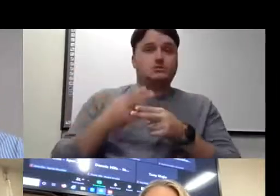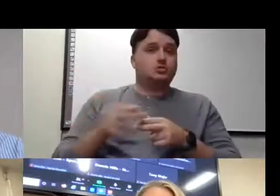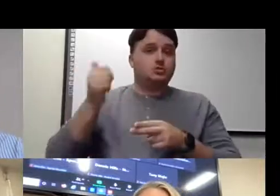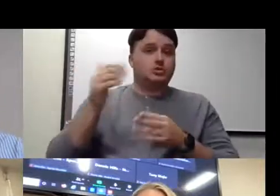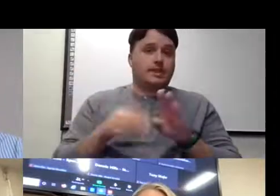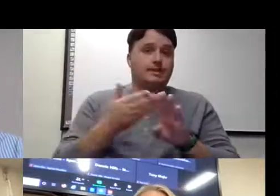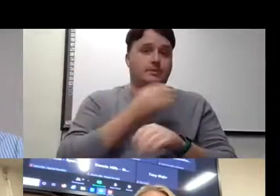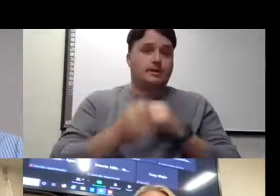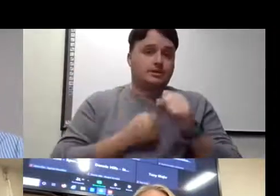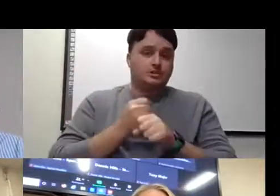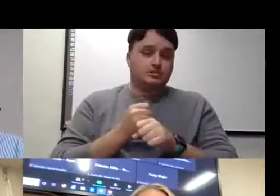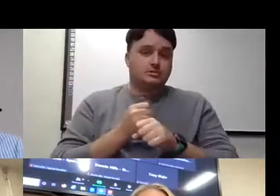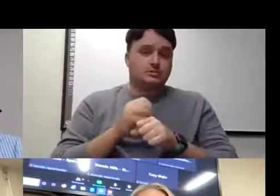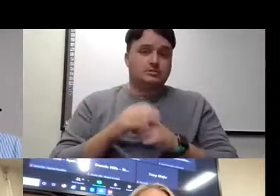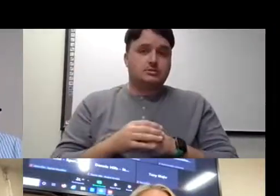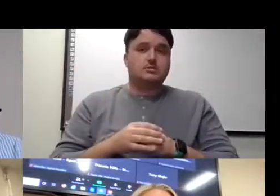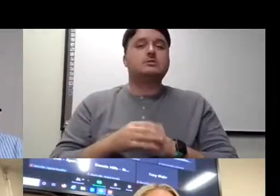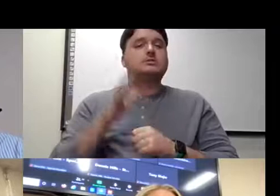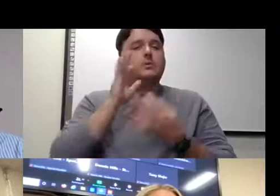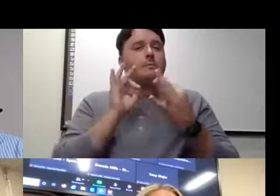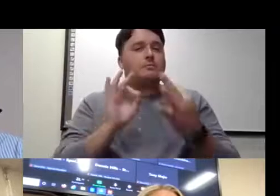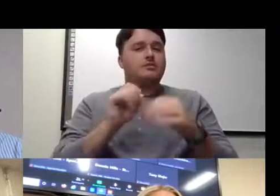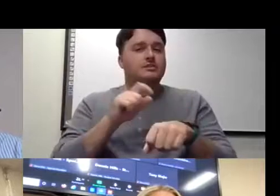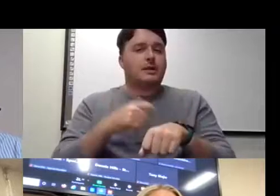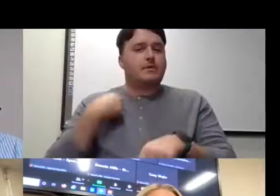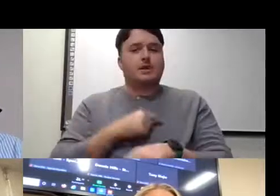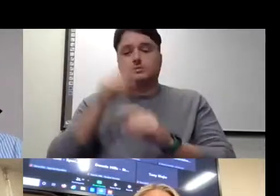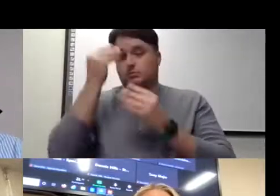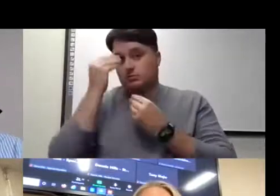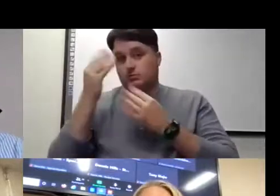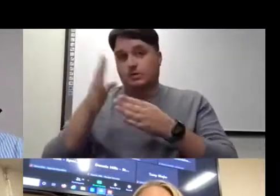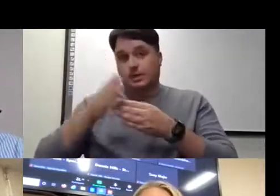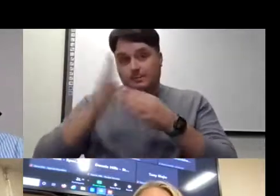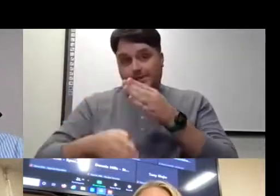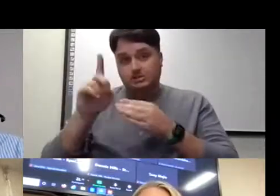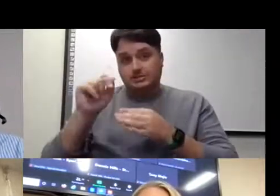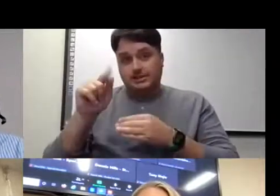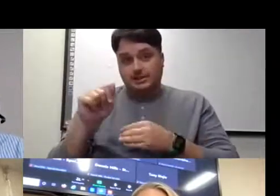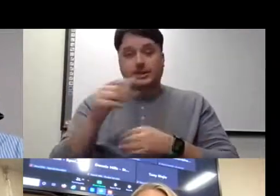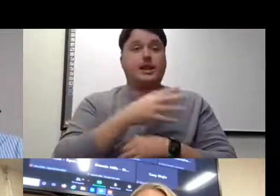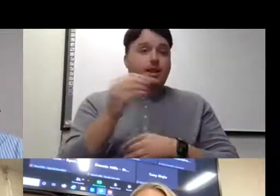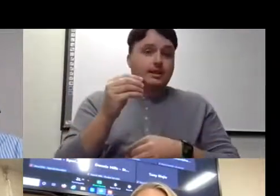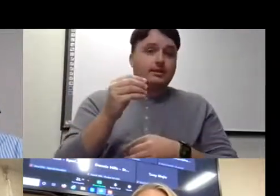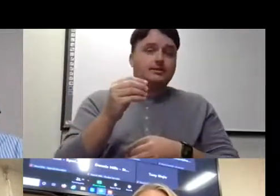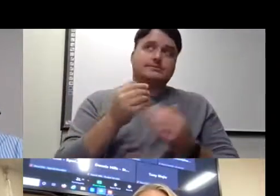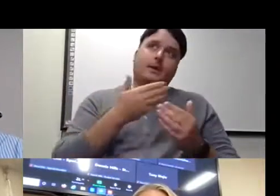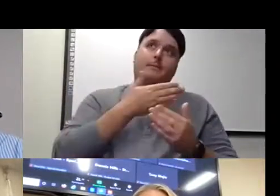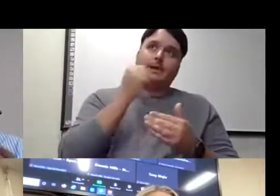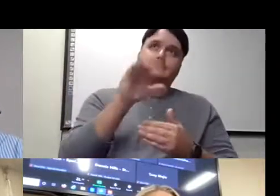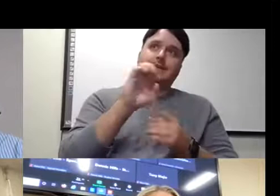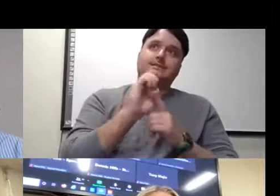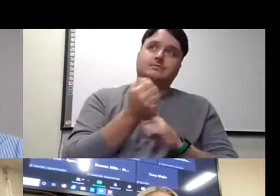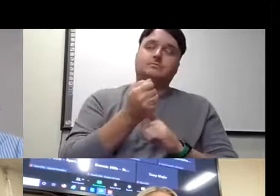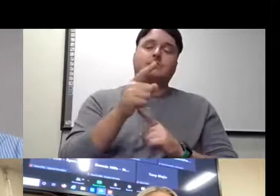prior years. And so it would be a perfect time for us to report completion data, as well as in a best case scenario,